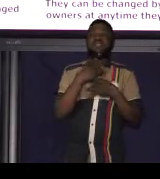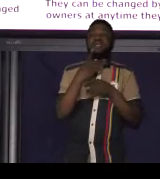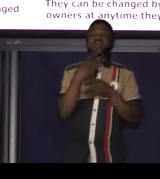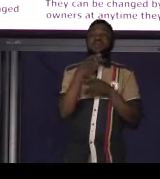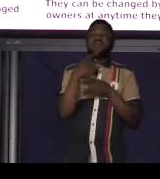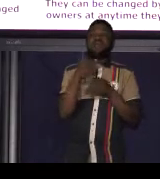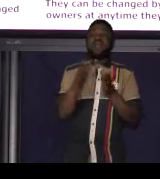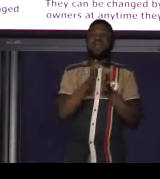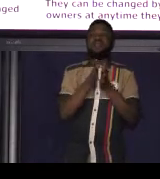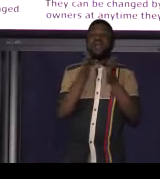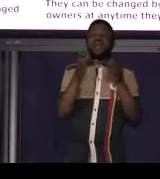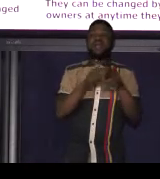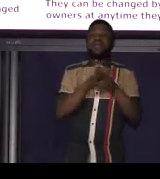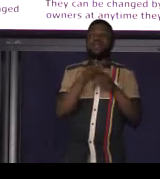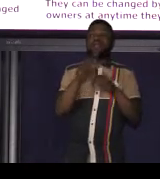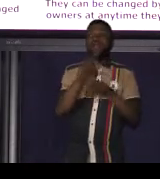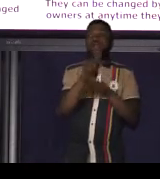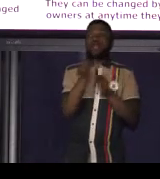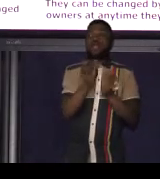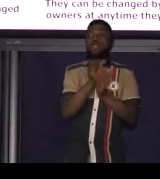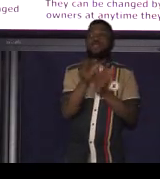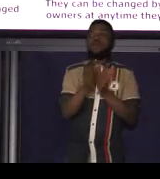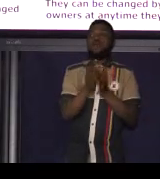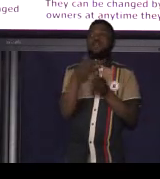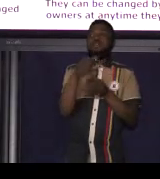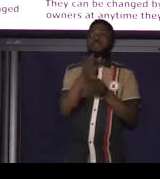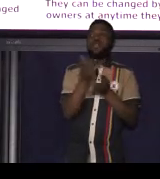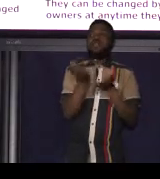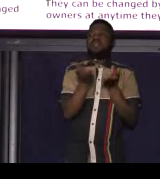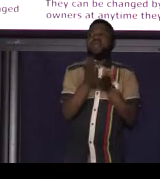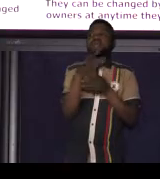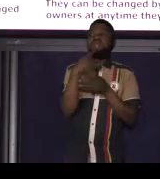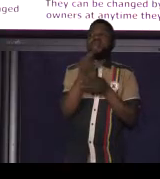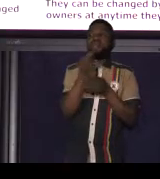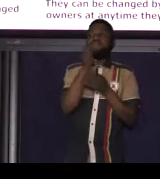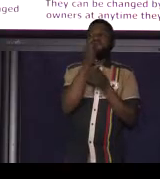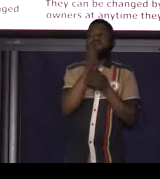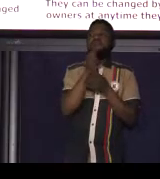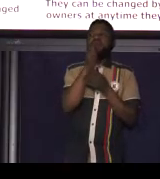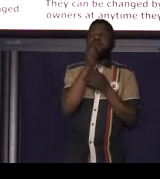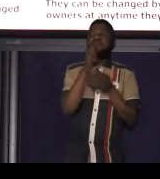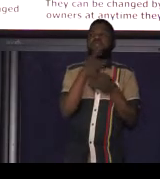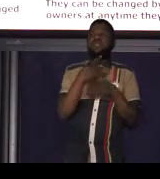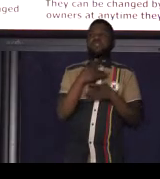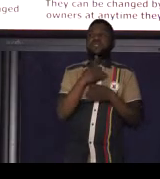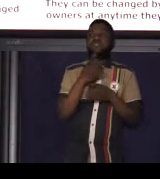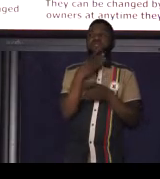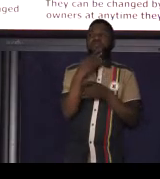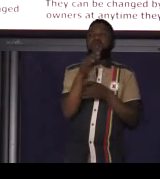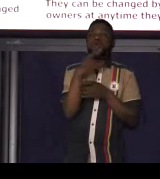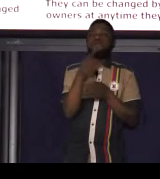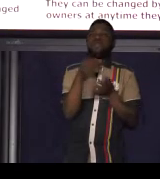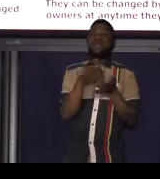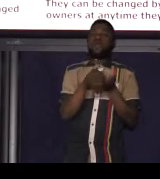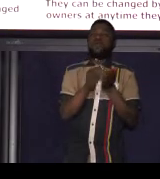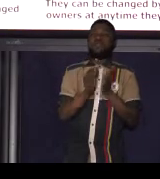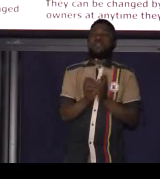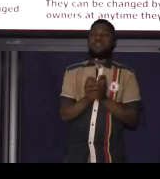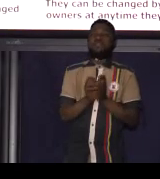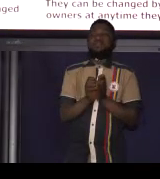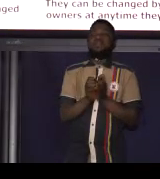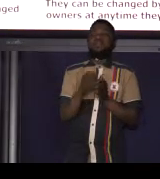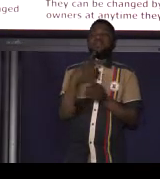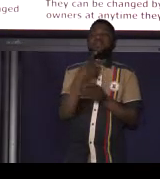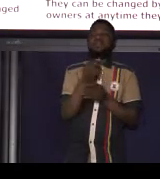the interest of the entire nation. Other symbols, they serve the private interest of